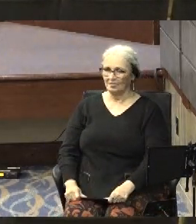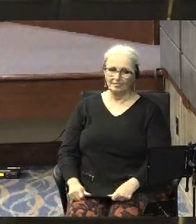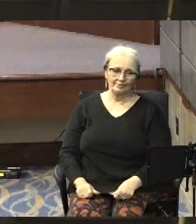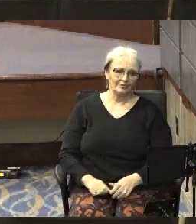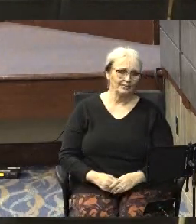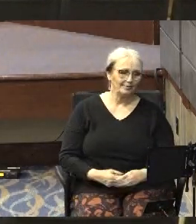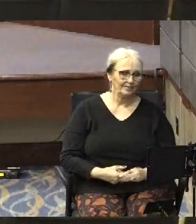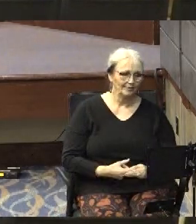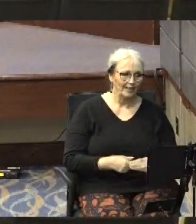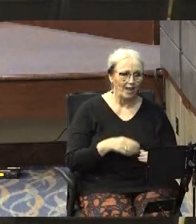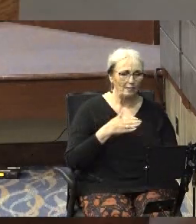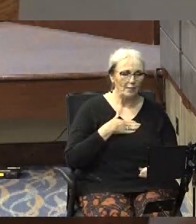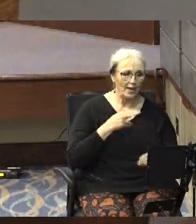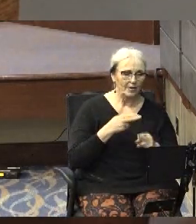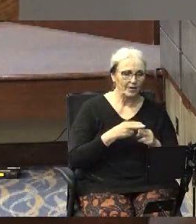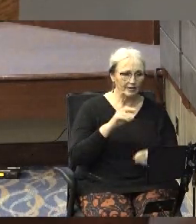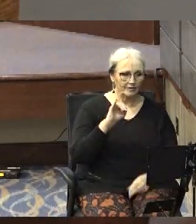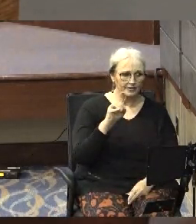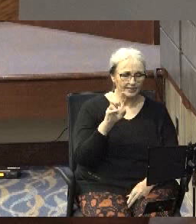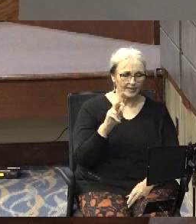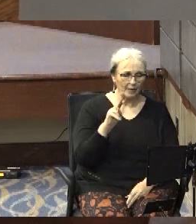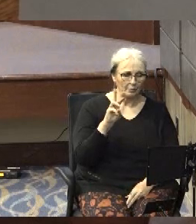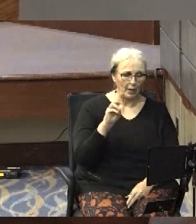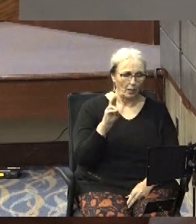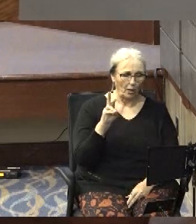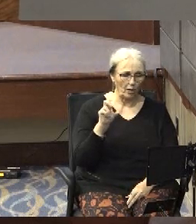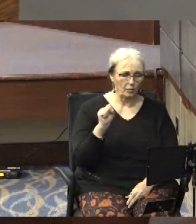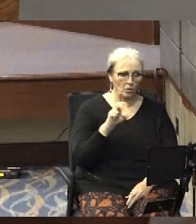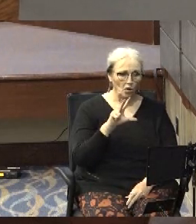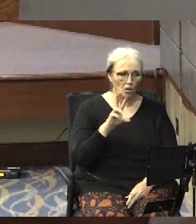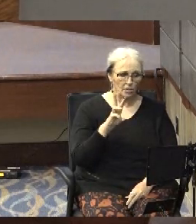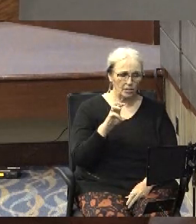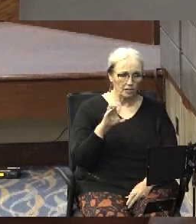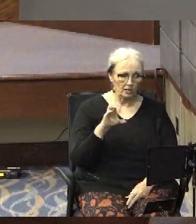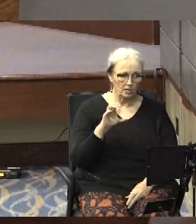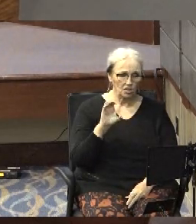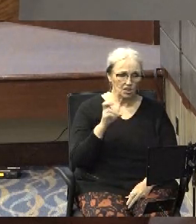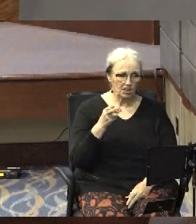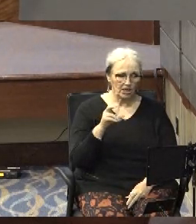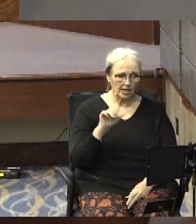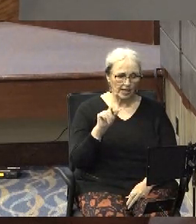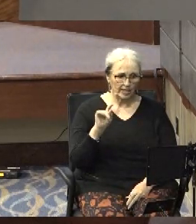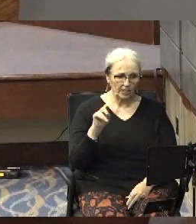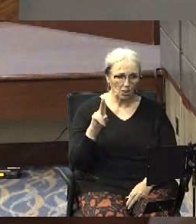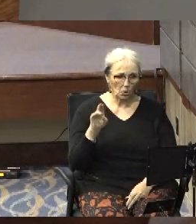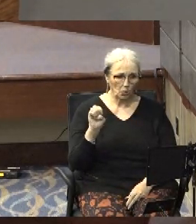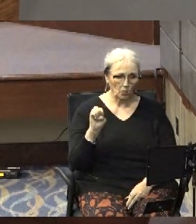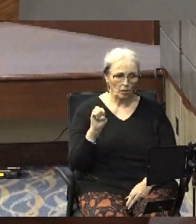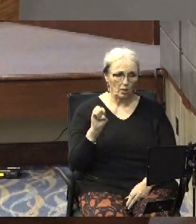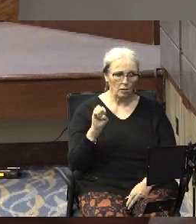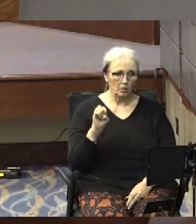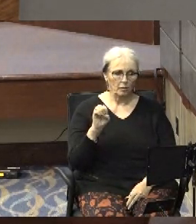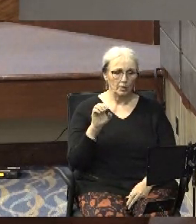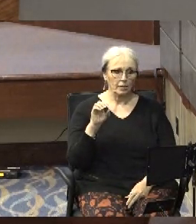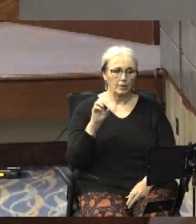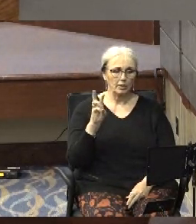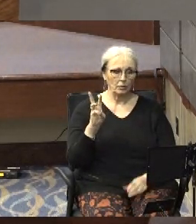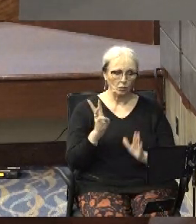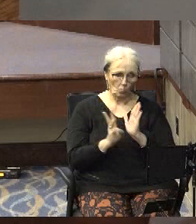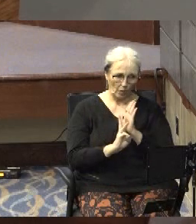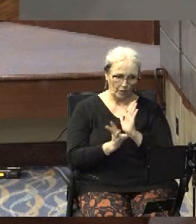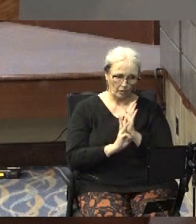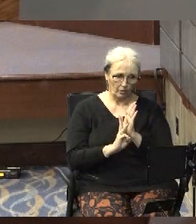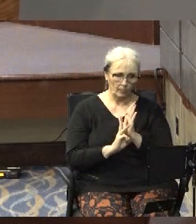Taking a minute. My name is Jack Bowers. I live at 3600 Chateau Avenue in Waco,